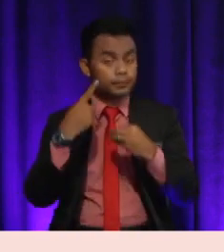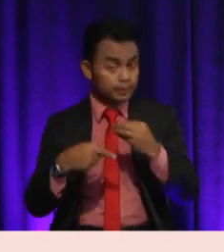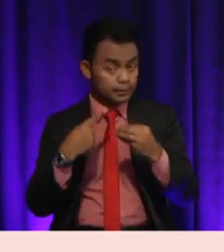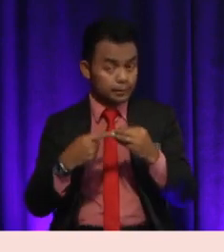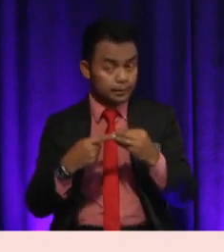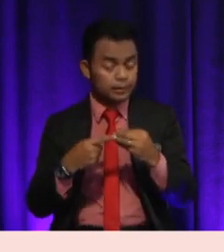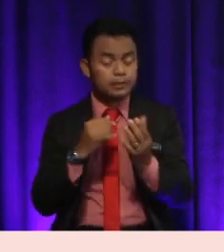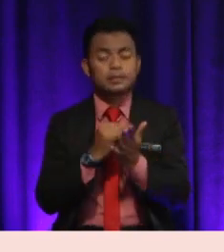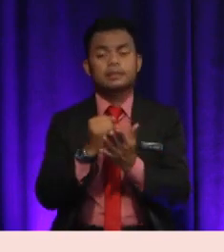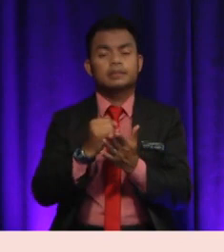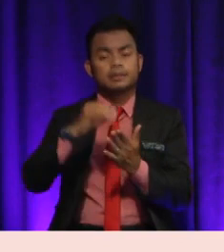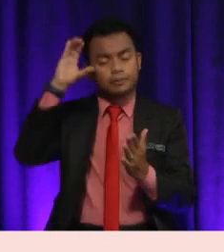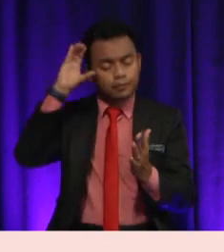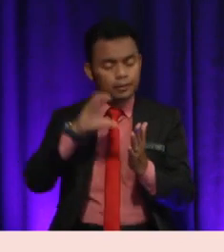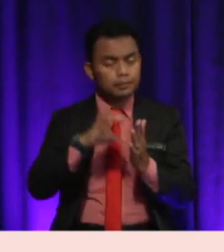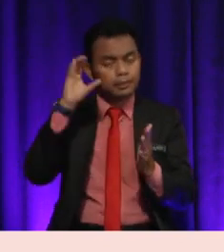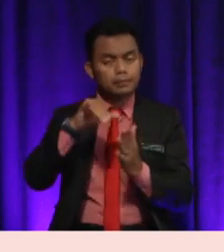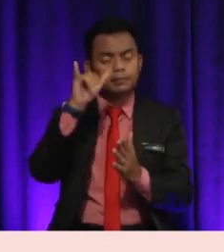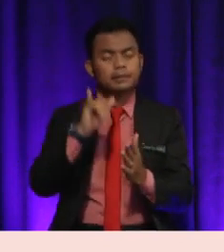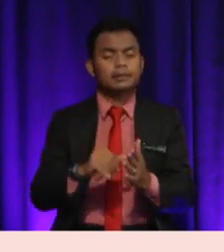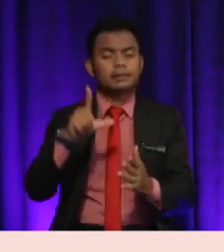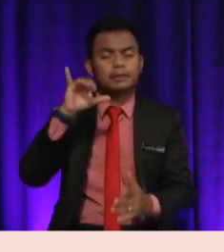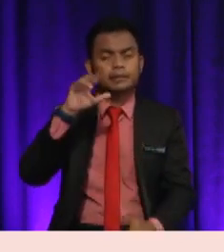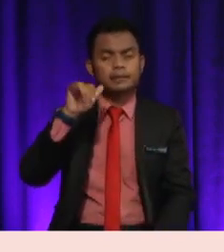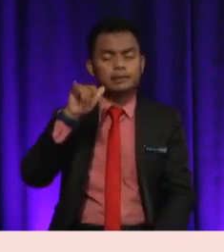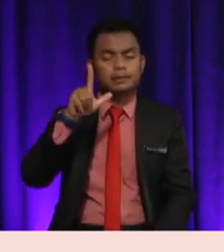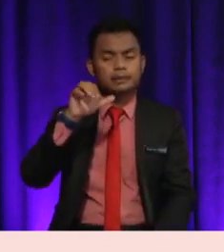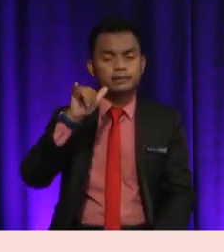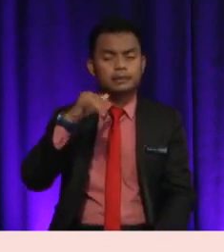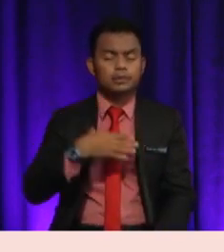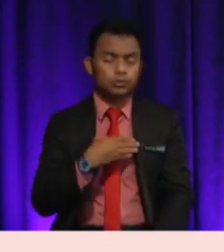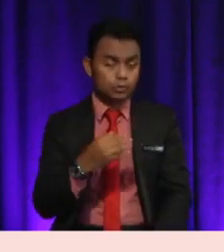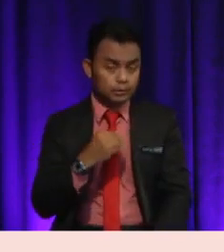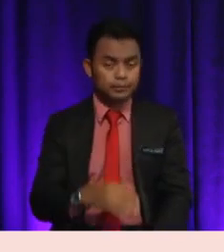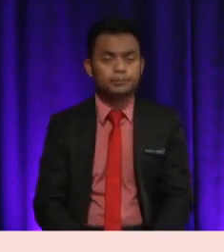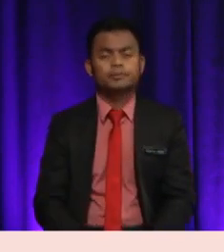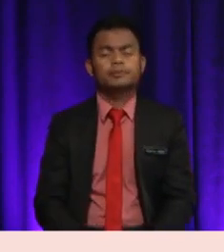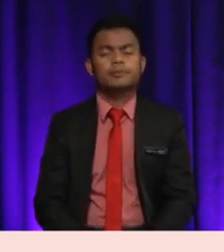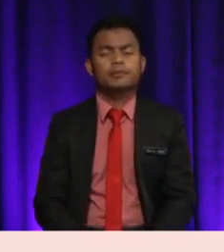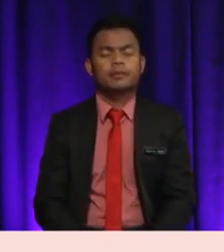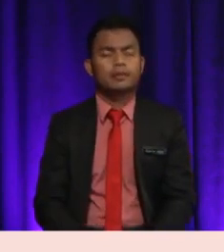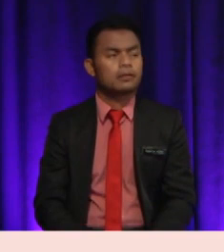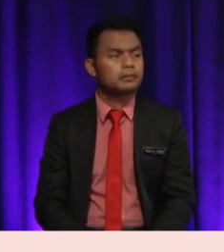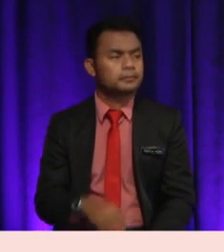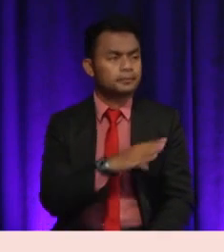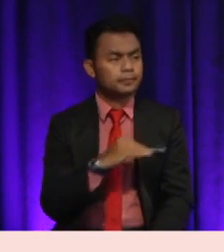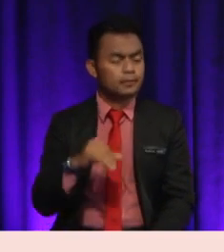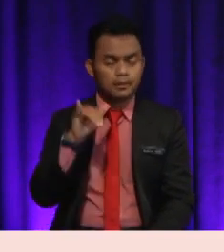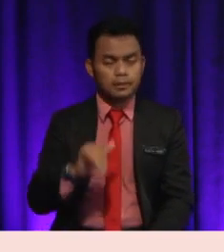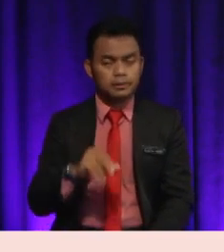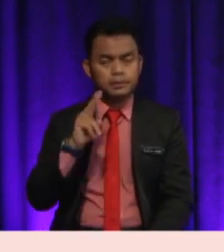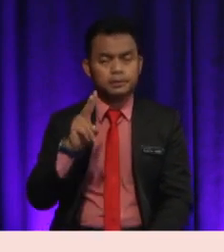photography that Lily enjoys and likes. The next paragraph is about the thing Lily get and